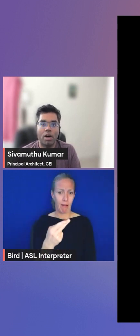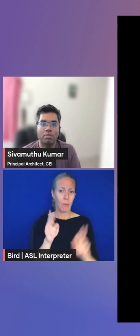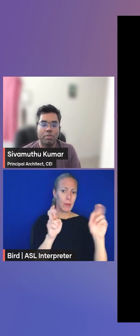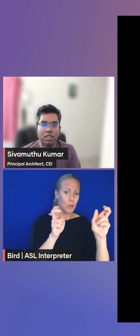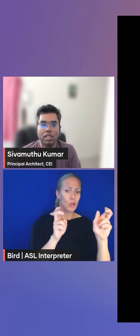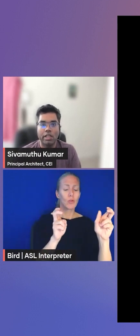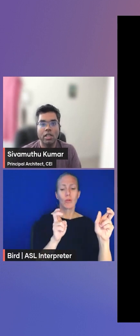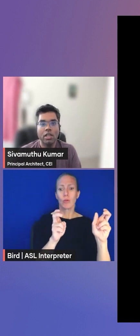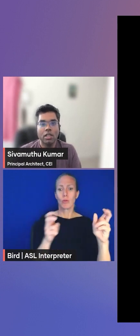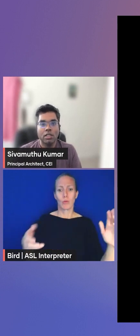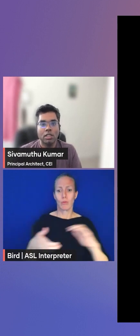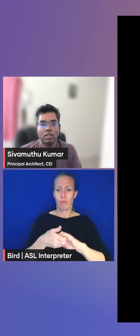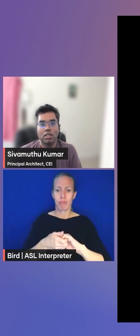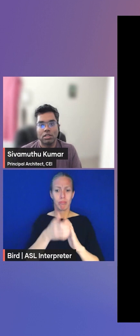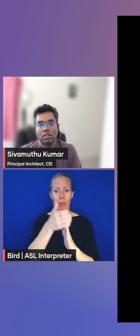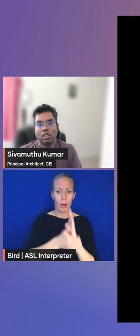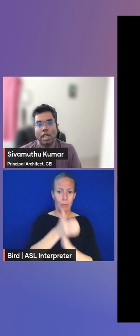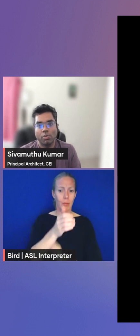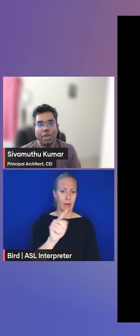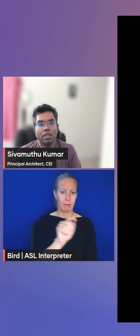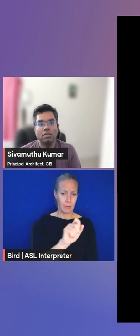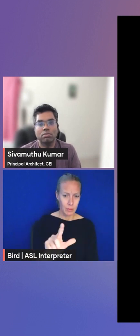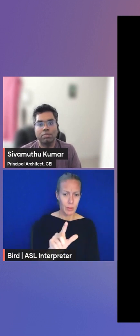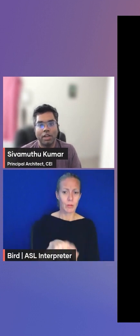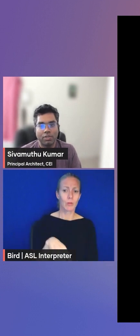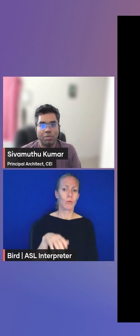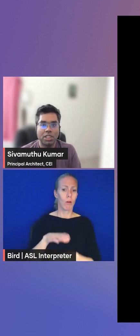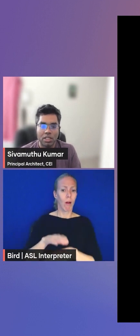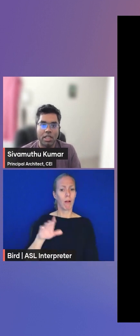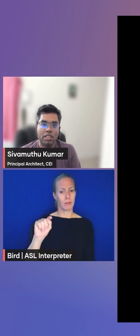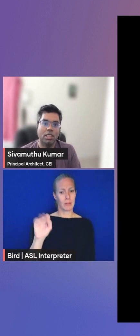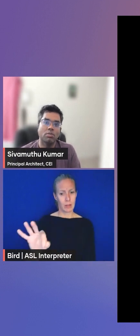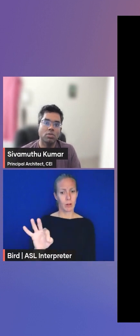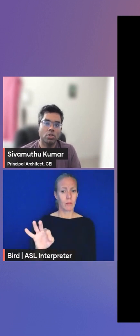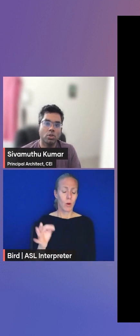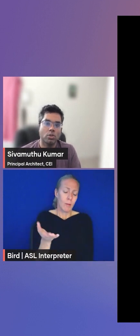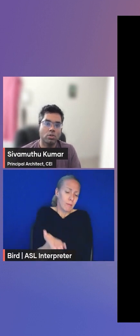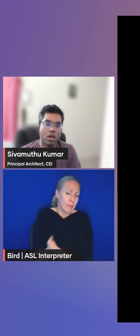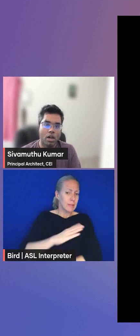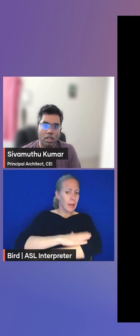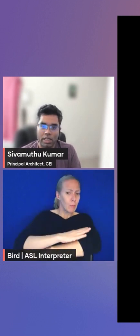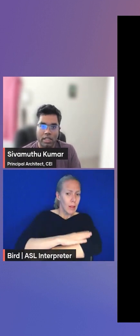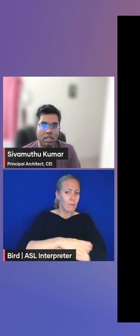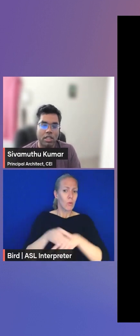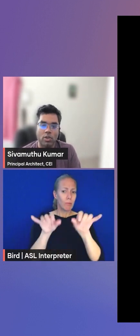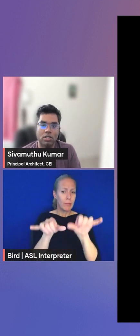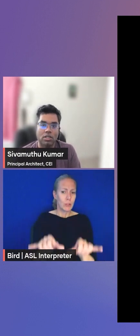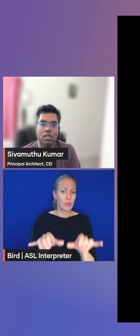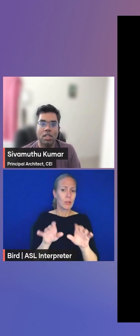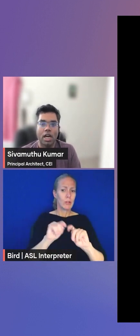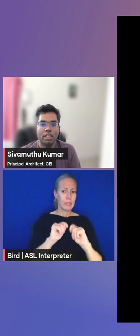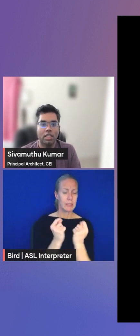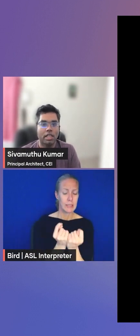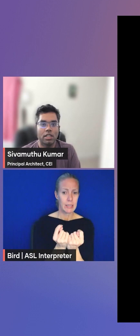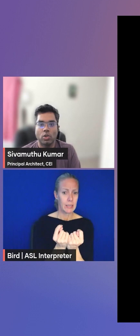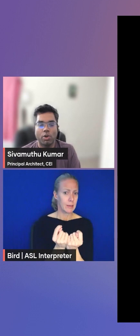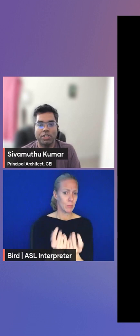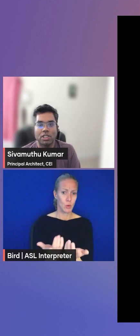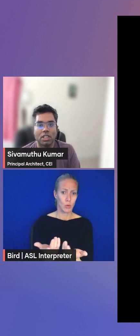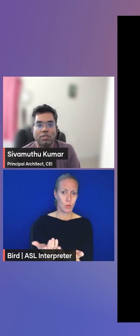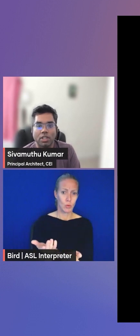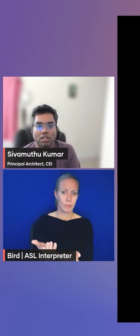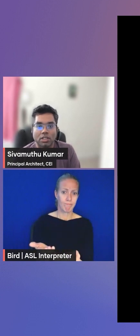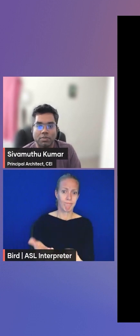with the Terraform. Basically, this is helping platform engineering team to get the request and then